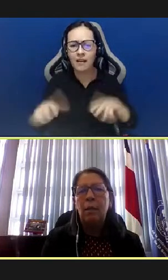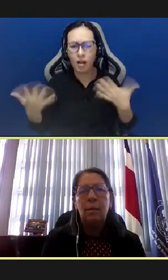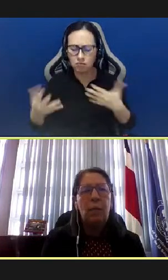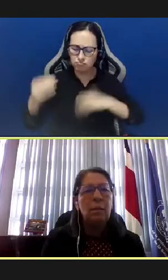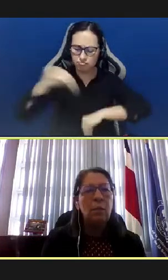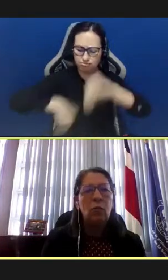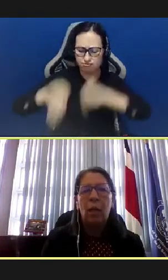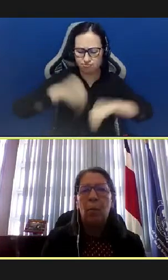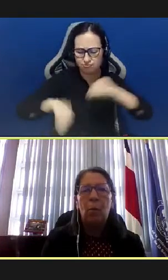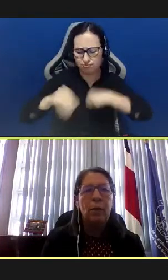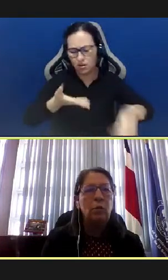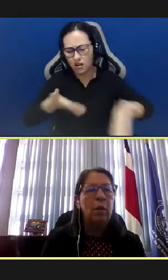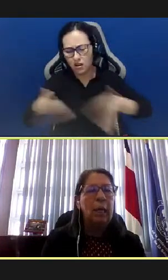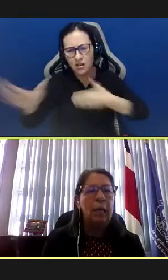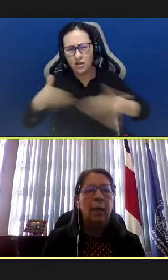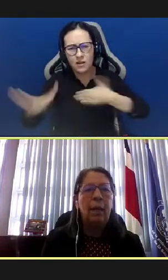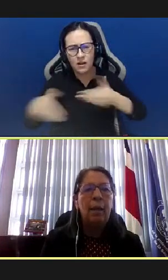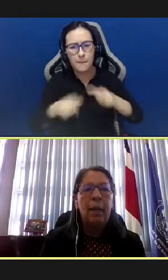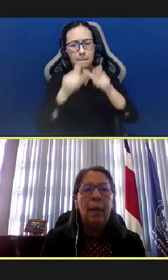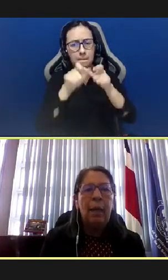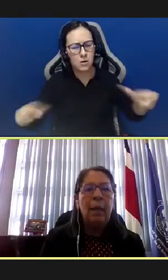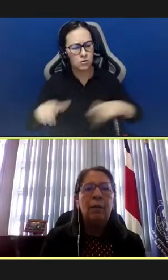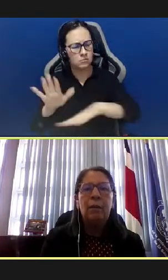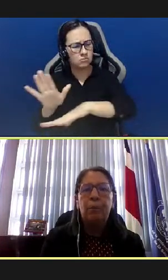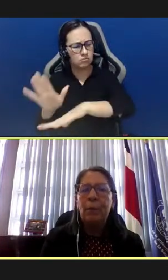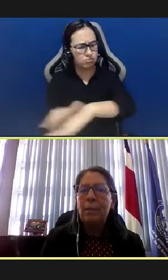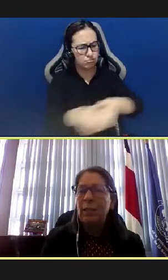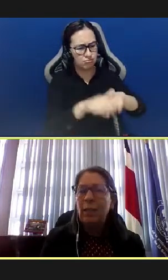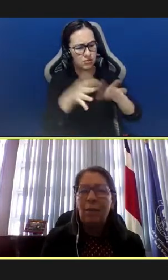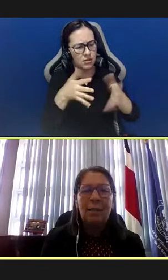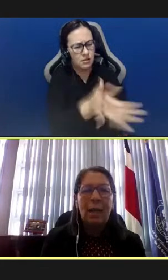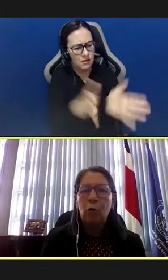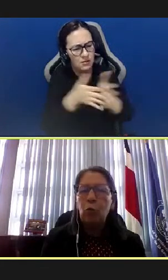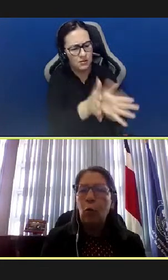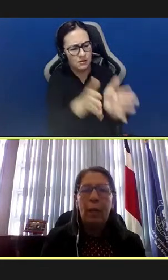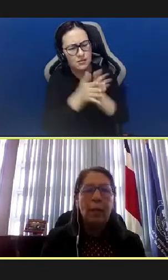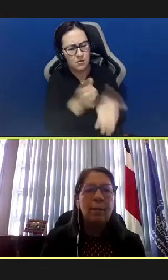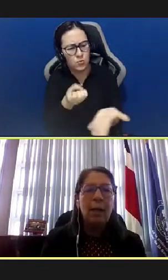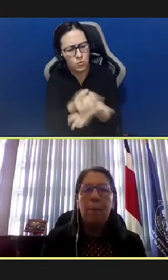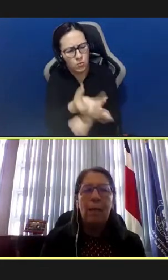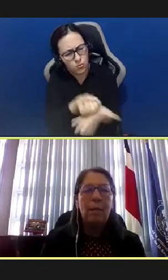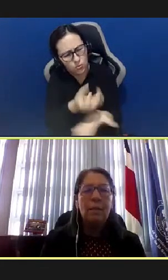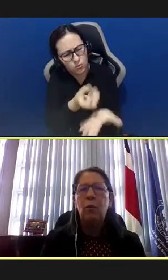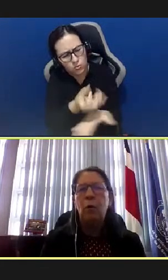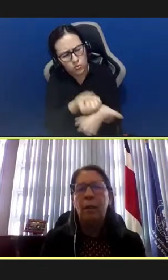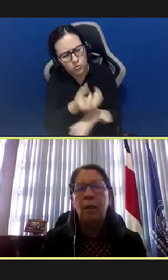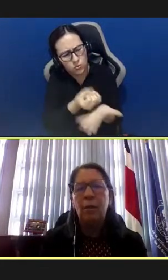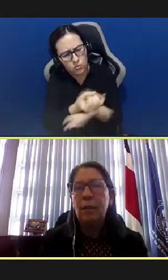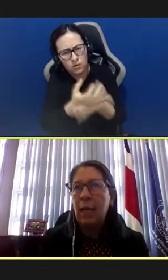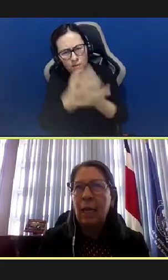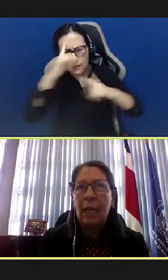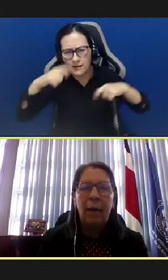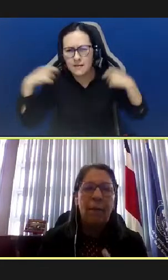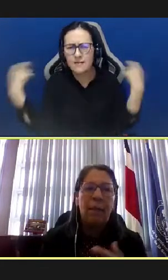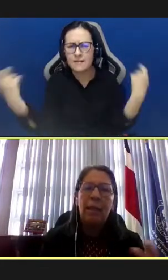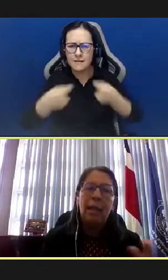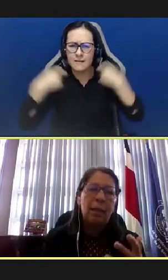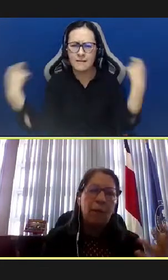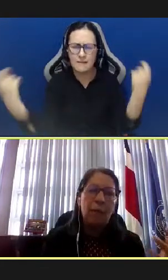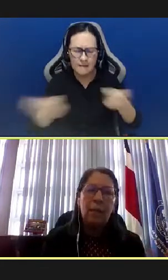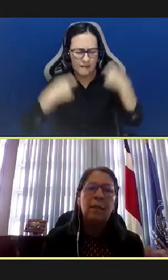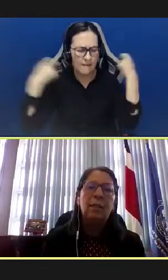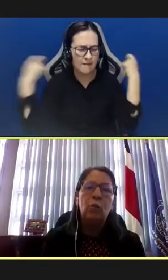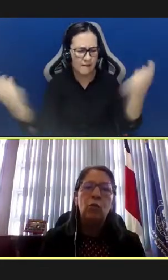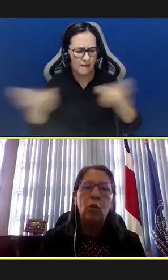So we maintain, for example, and provide information packages to raise an awareness among the community at